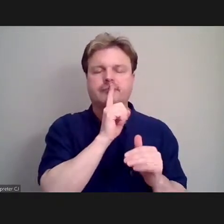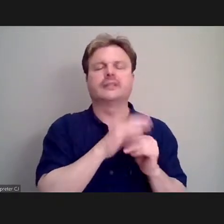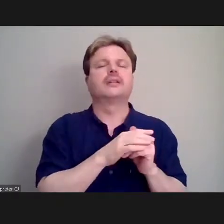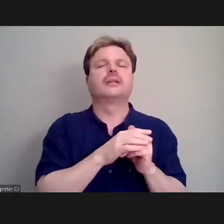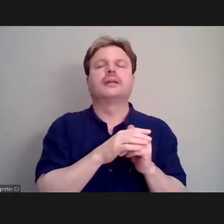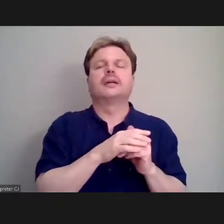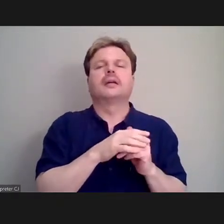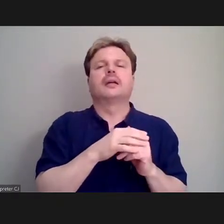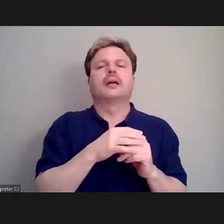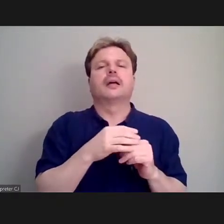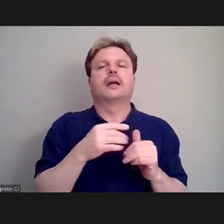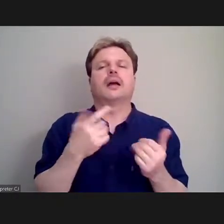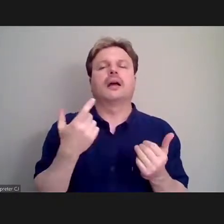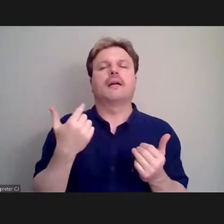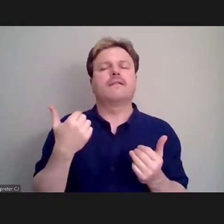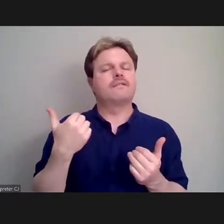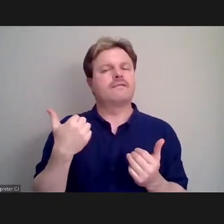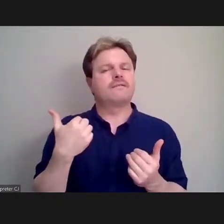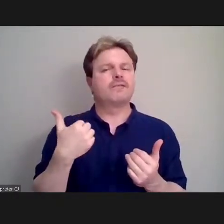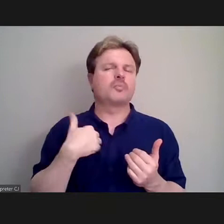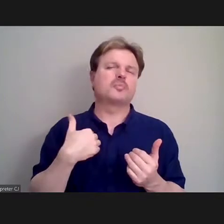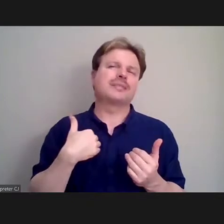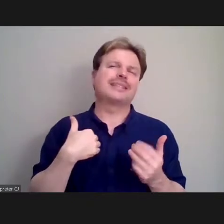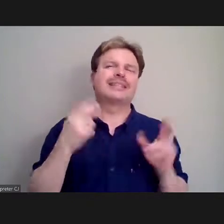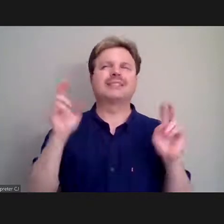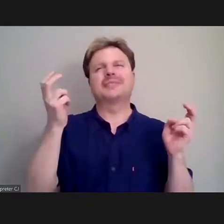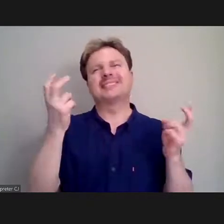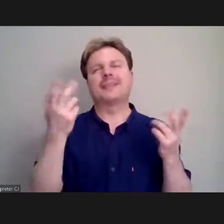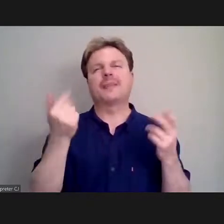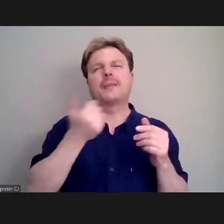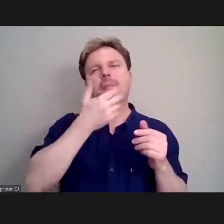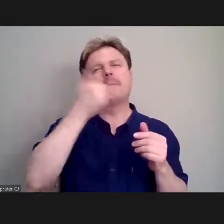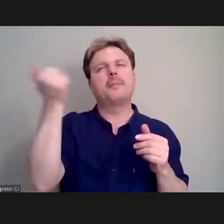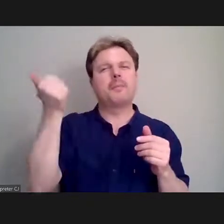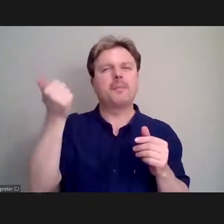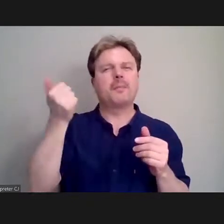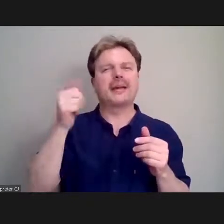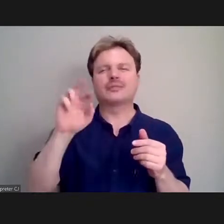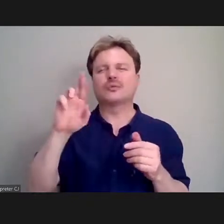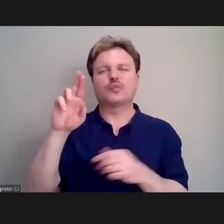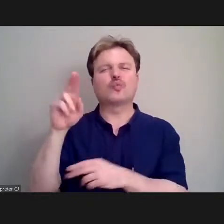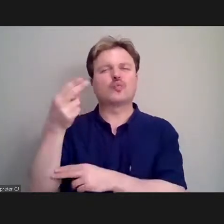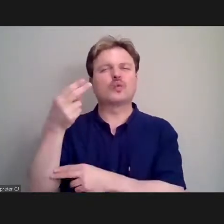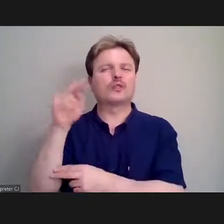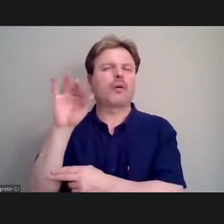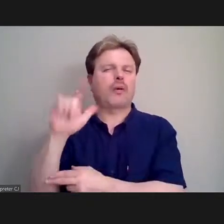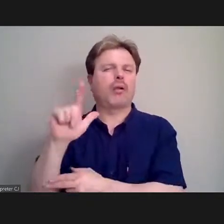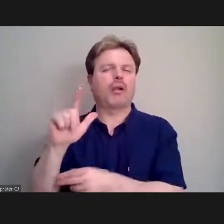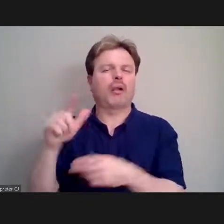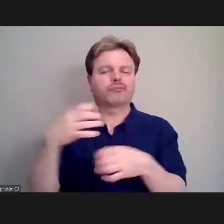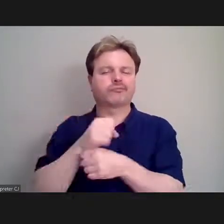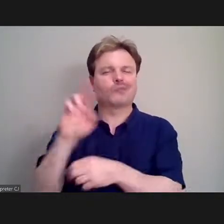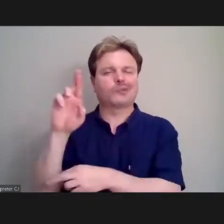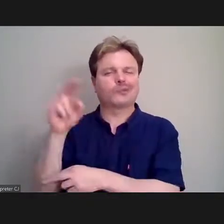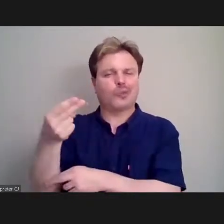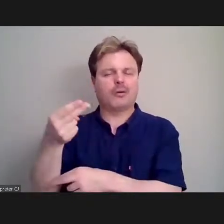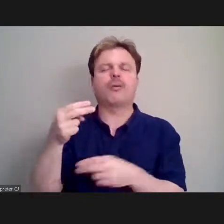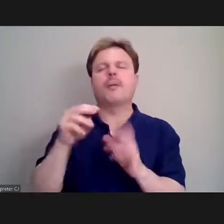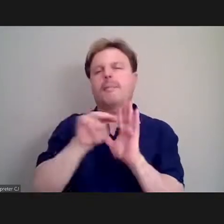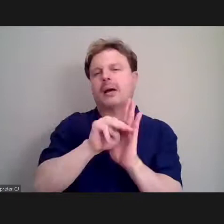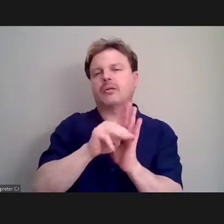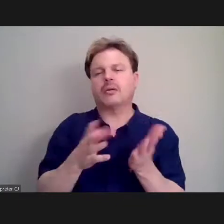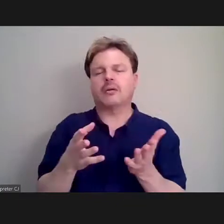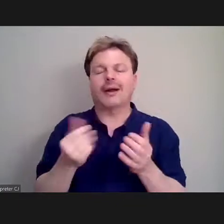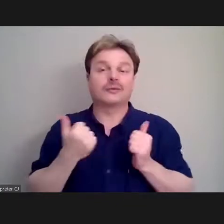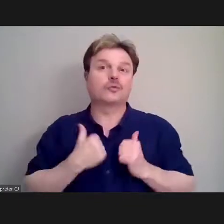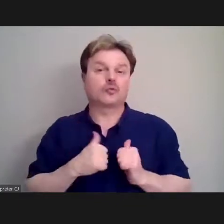as, I guess, like the best rhetorical model, I should say, that I feel that I could be, or at least that I try